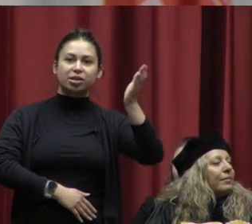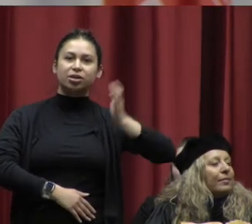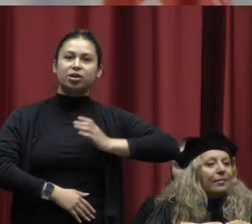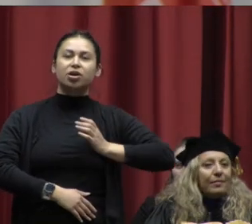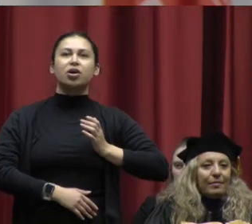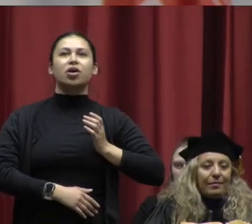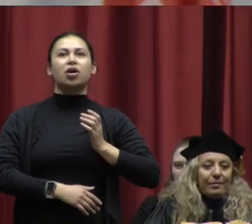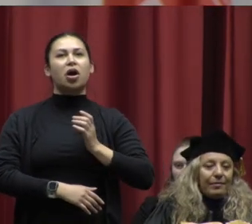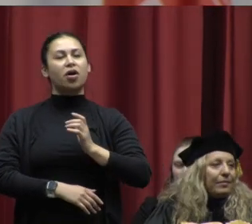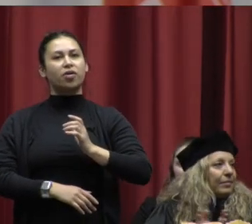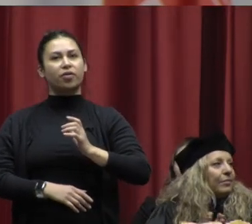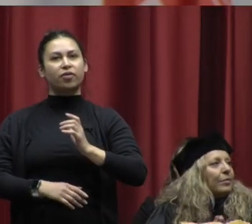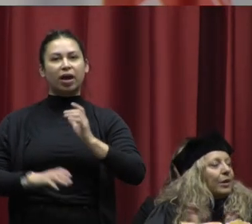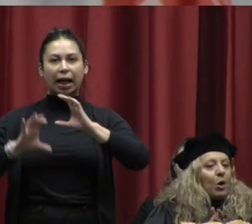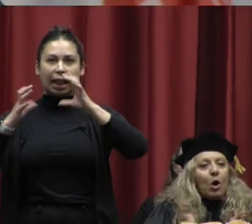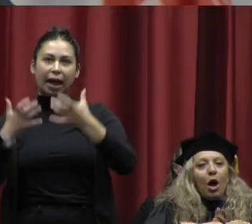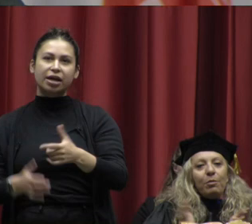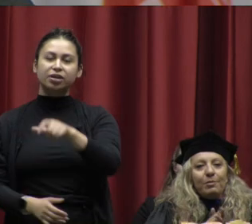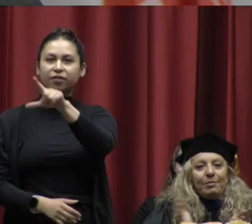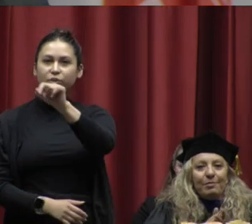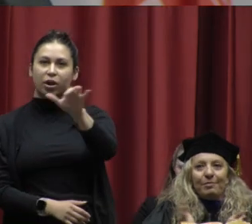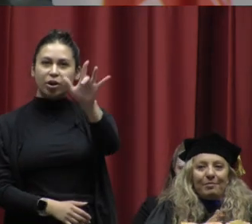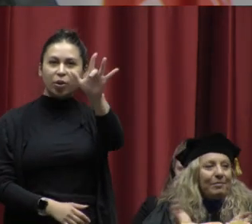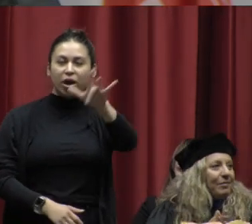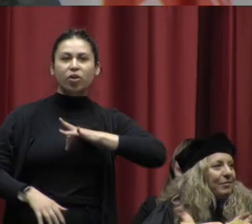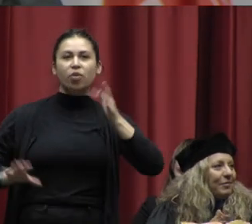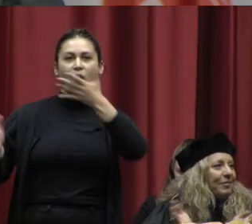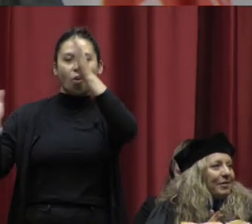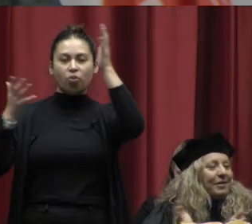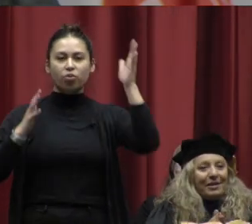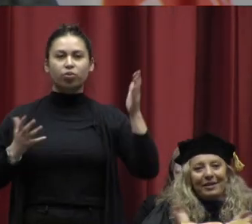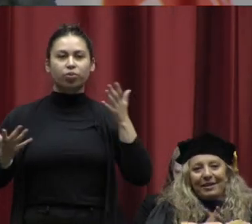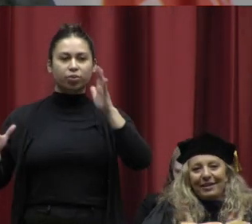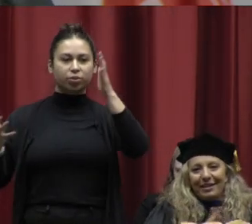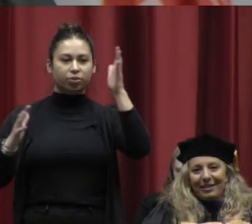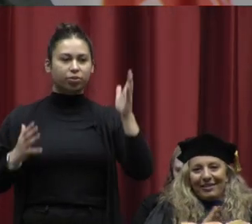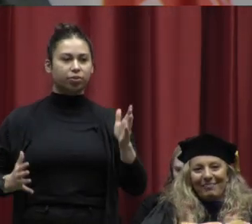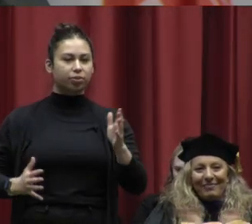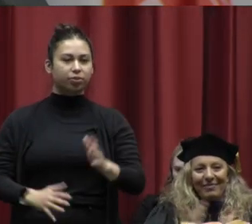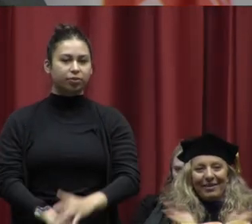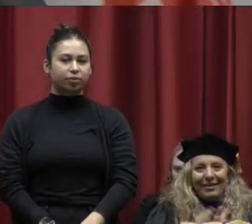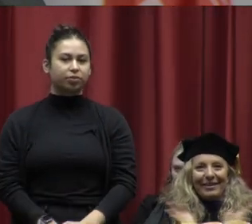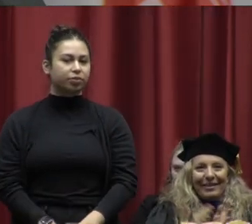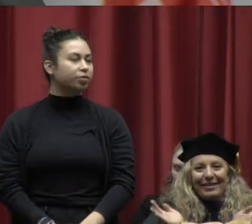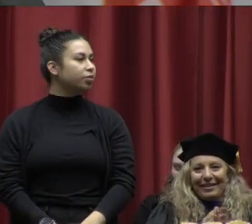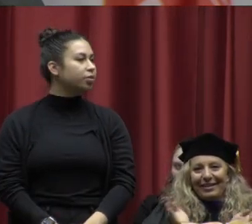of 2023.